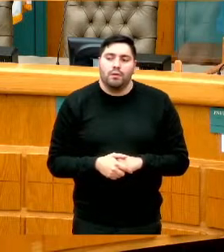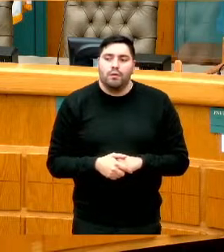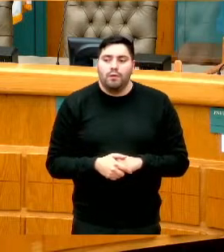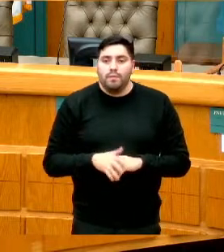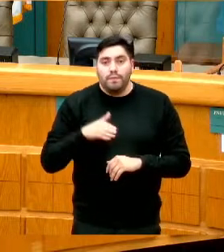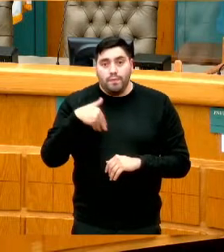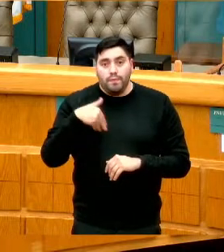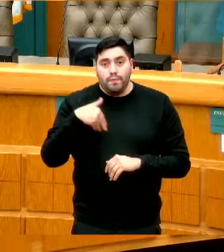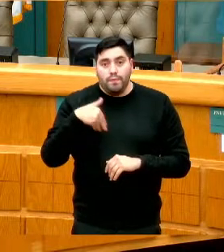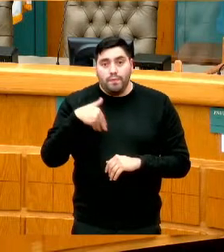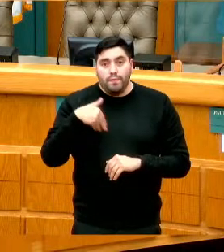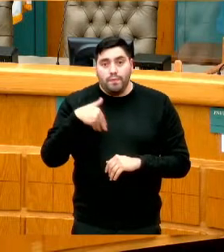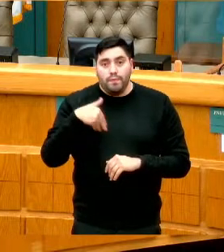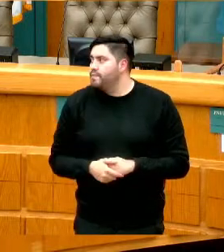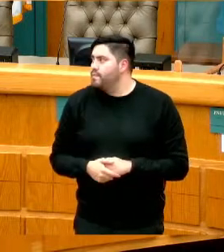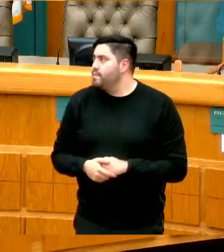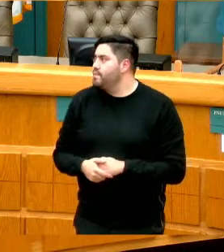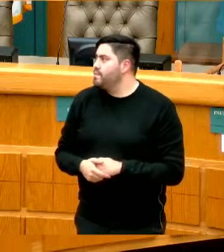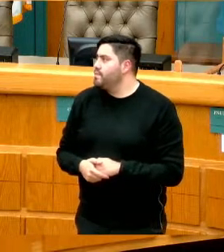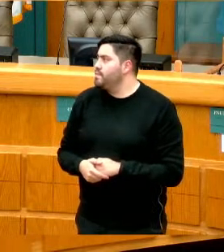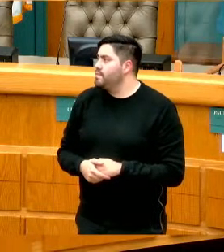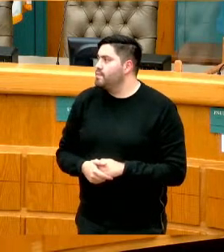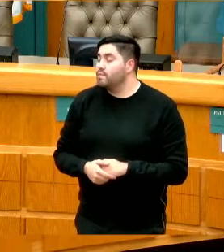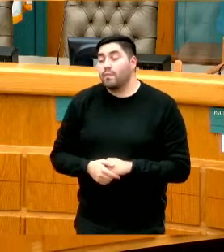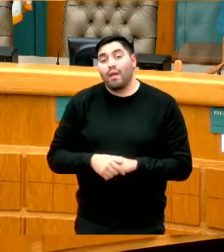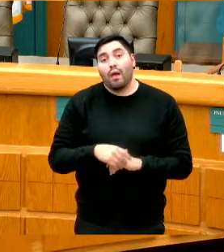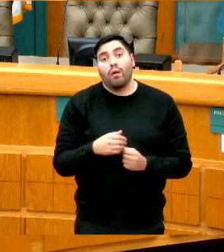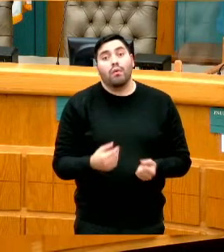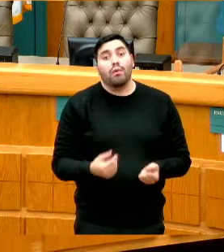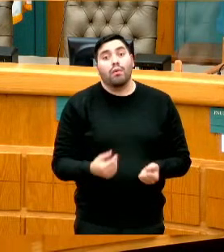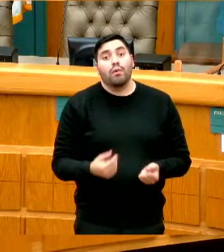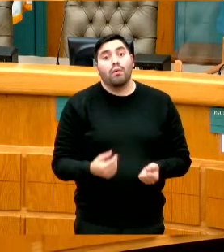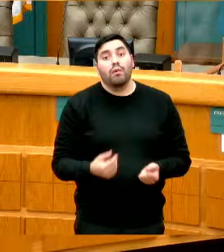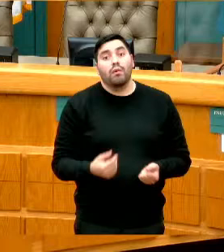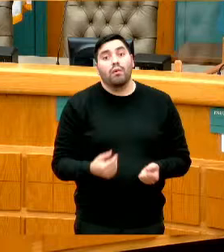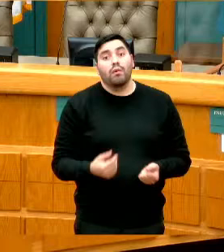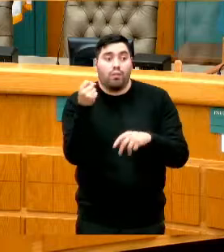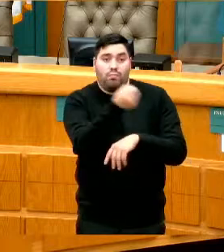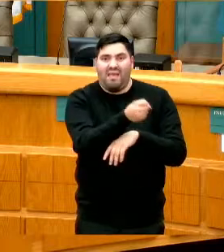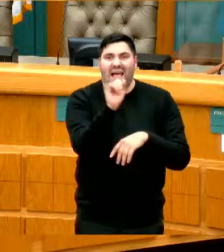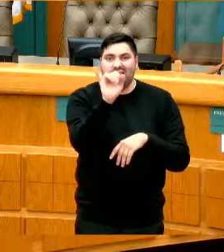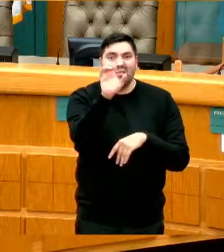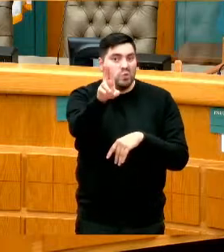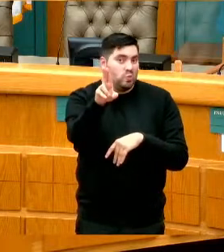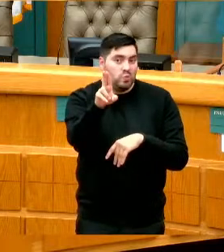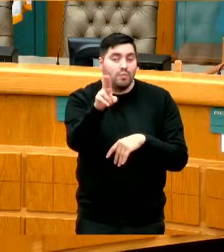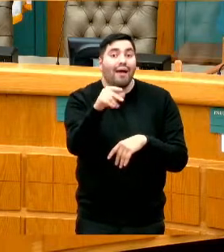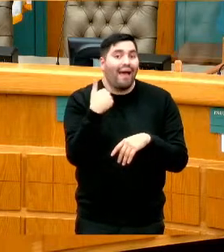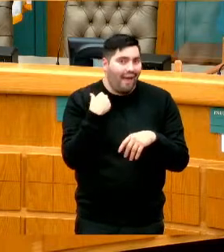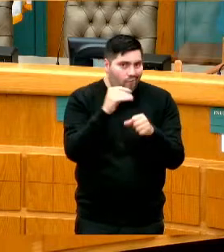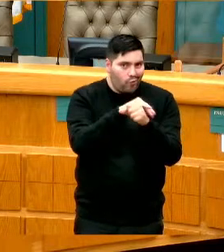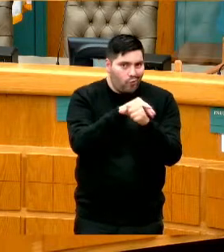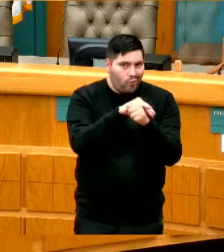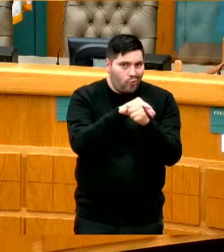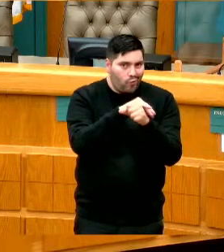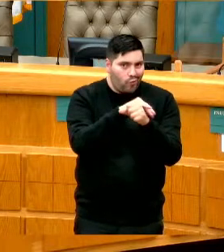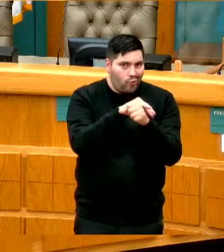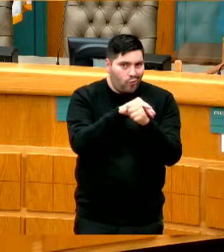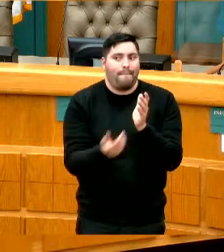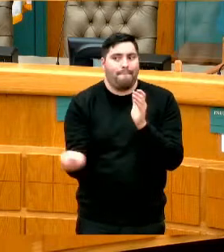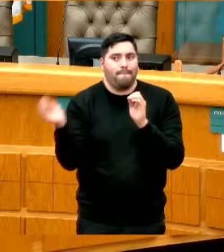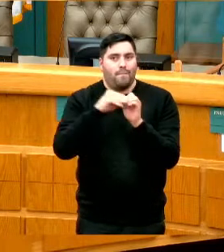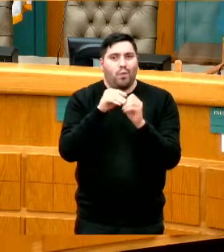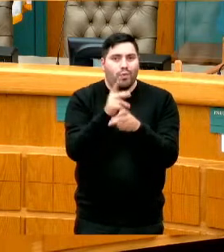slide. These are the ICU patients. These are people that have COVID-19, but they require more care